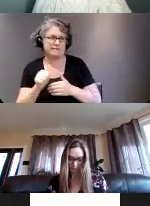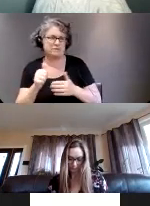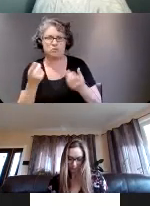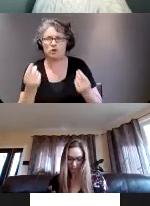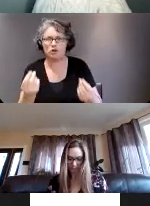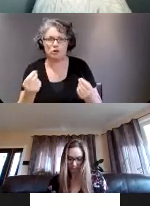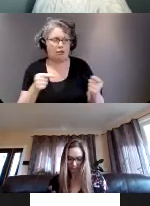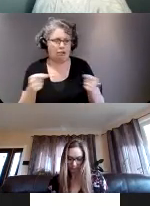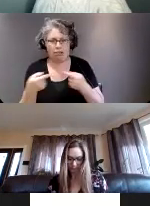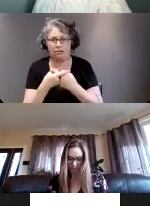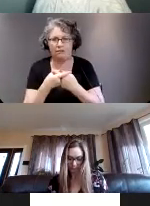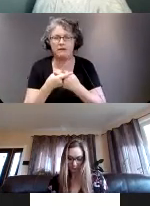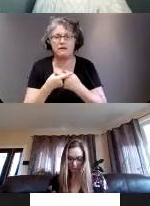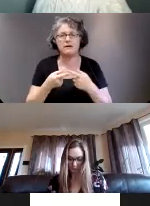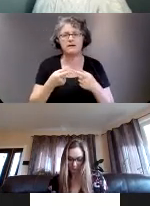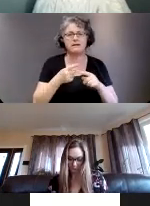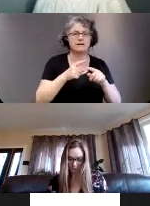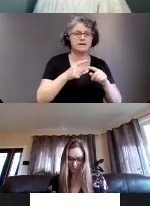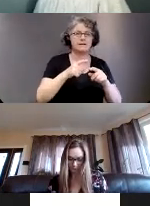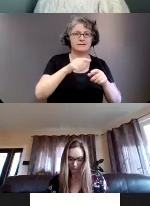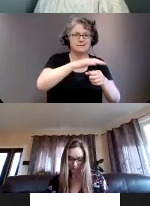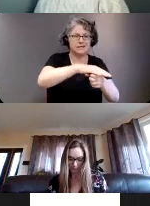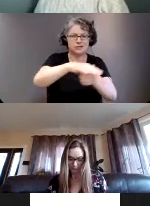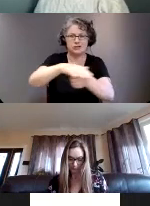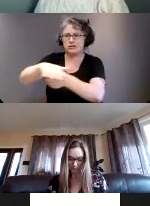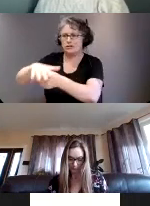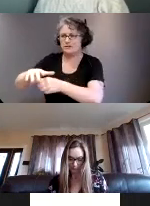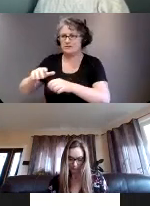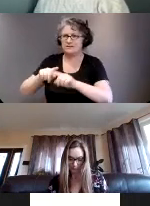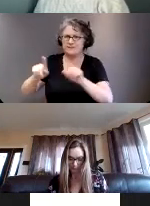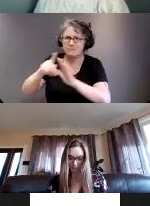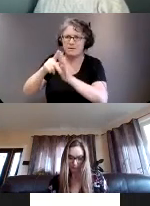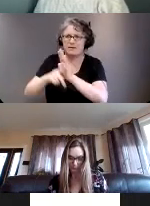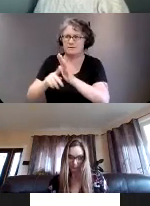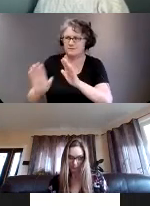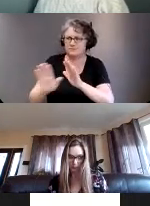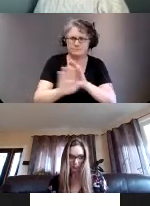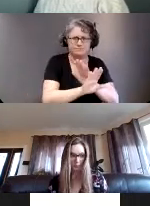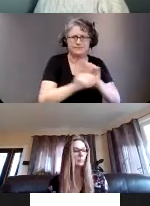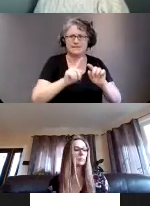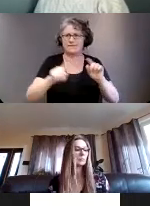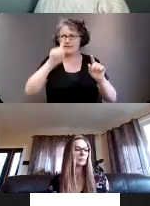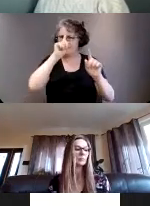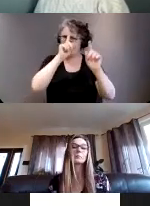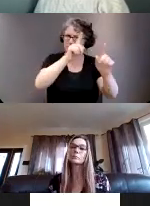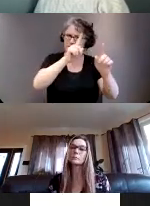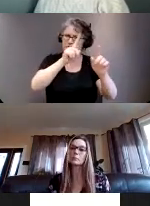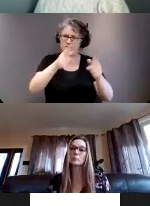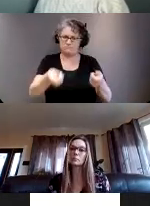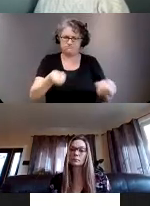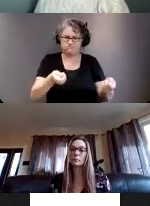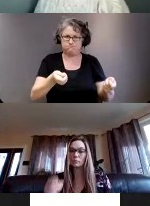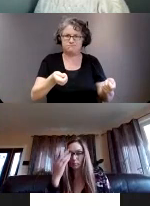sectors, they often have different policies and different mandates in relation to what they can or can't or will in